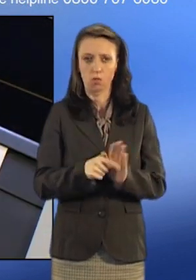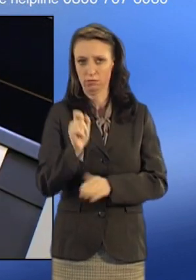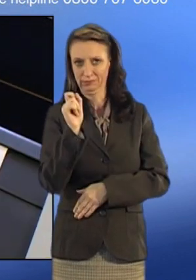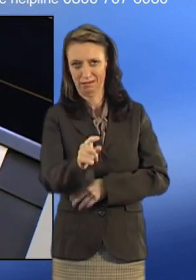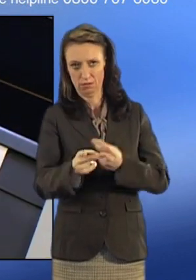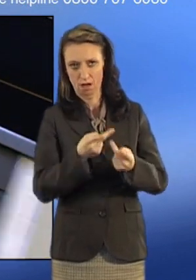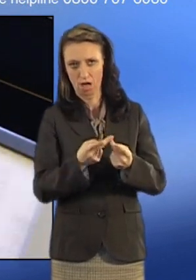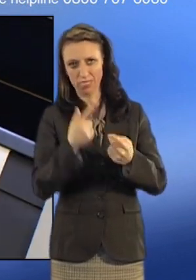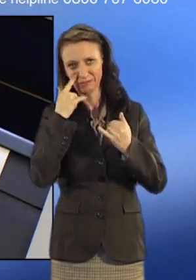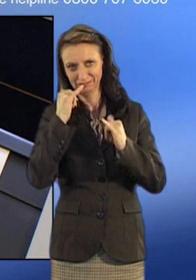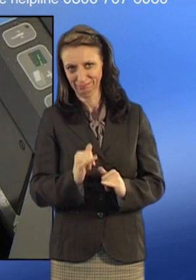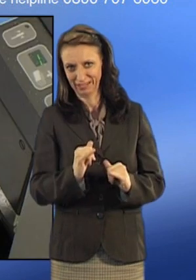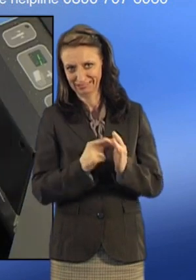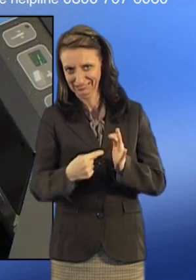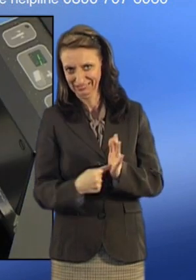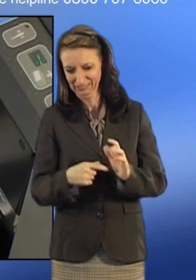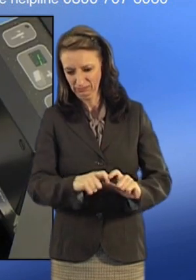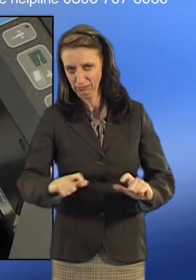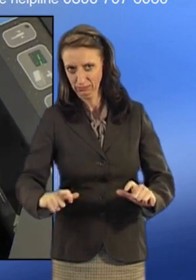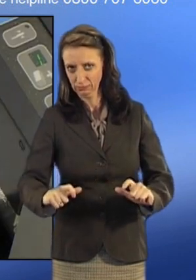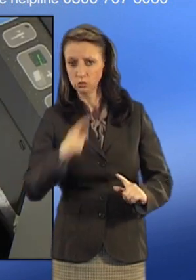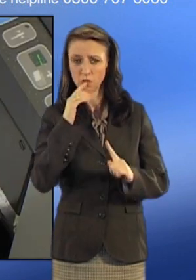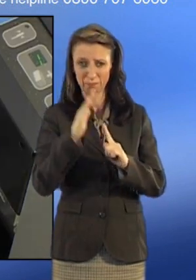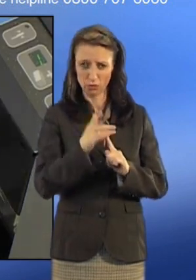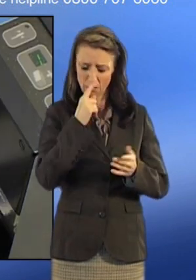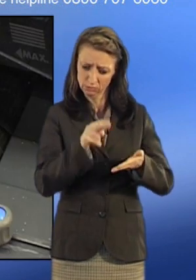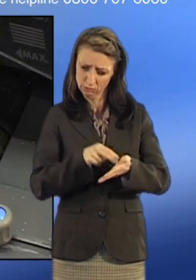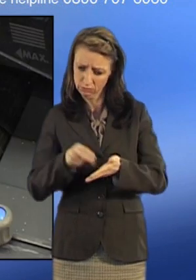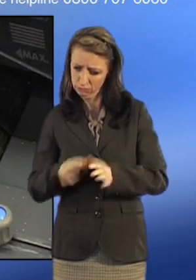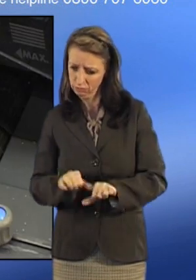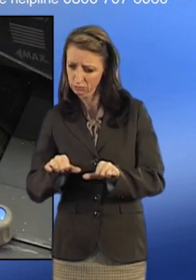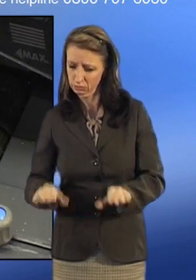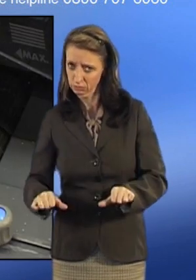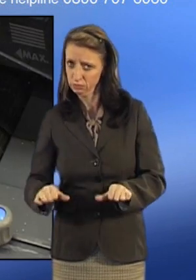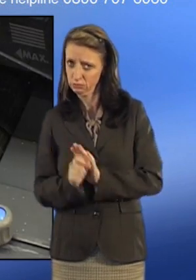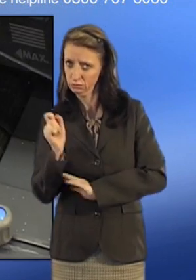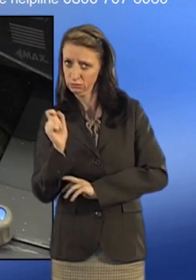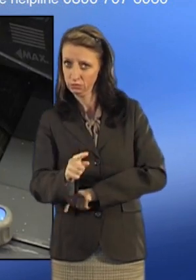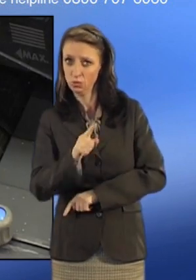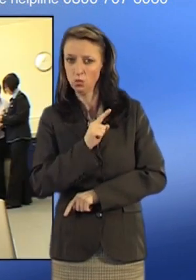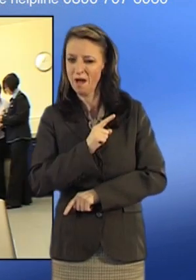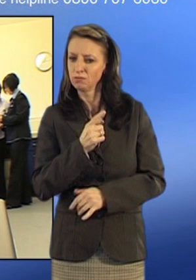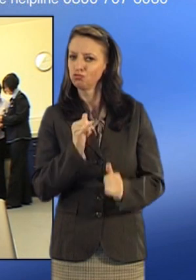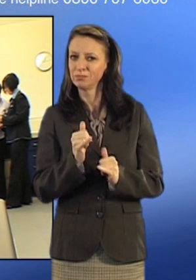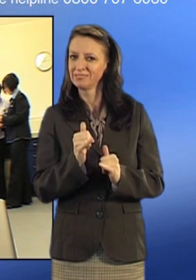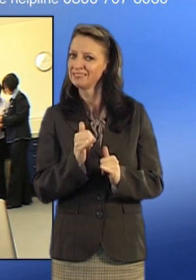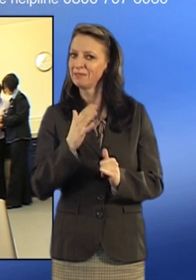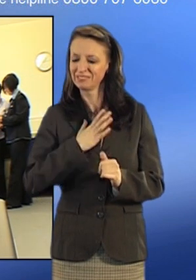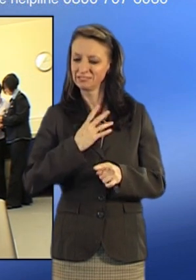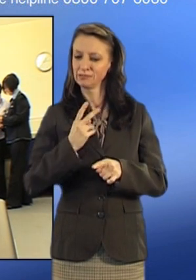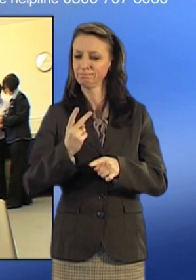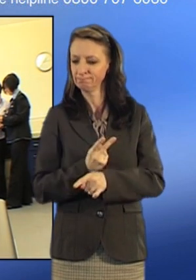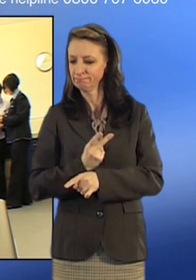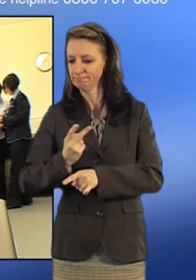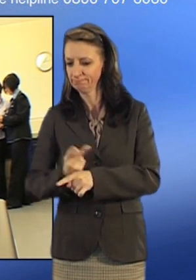It's very important that you correctly complete this, as sometimes it's necessary to complete more than 1 additional kit before we can confirm your